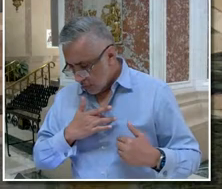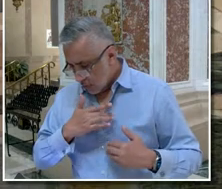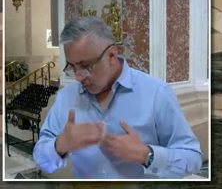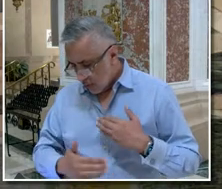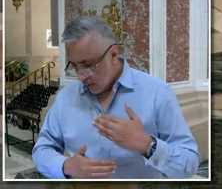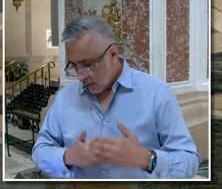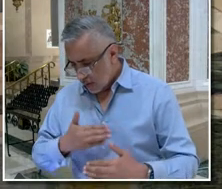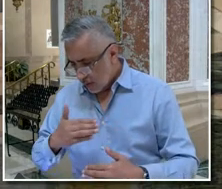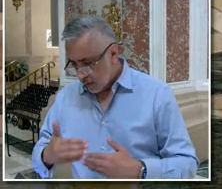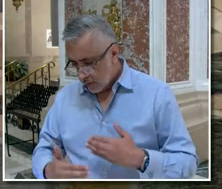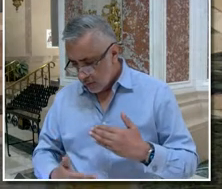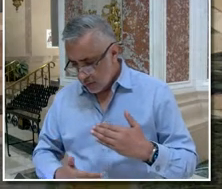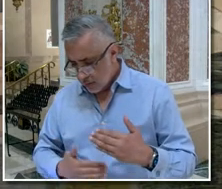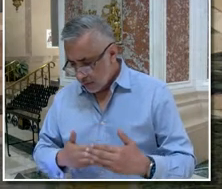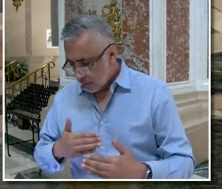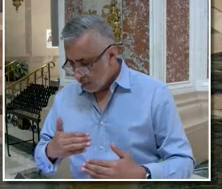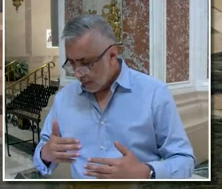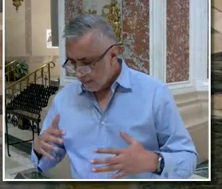kindness.